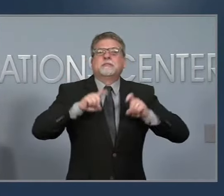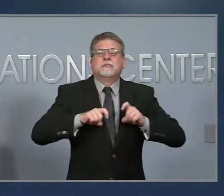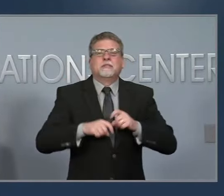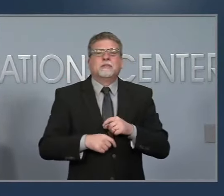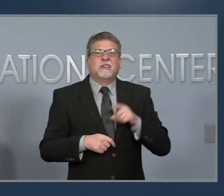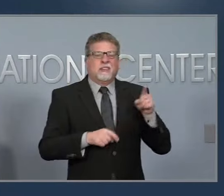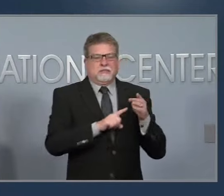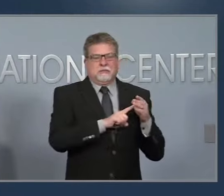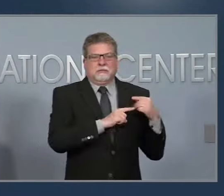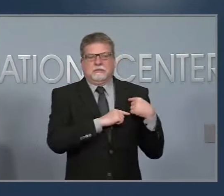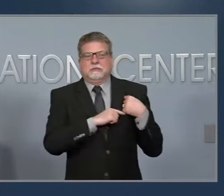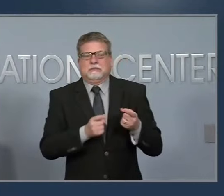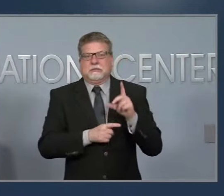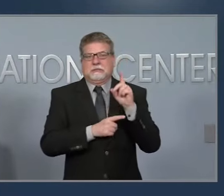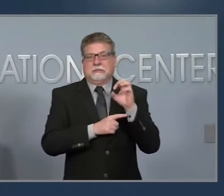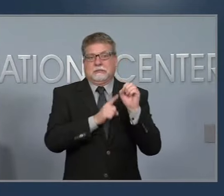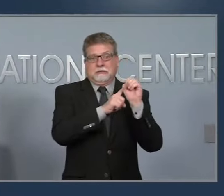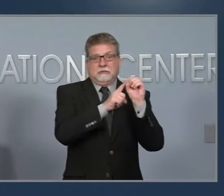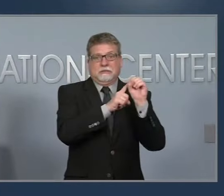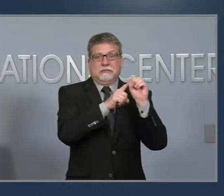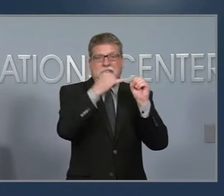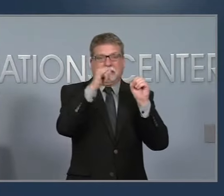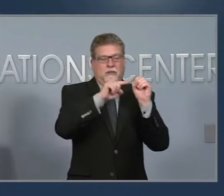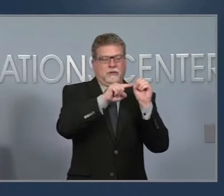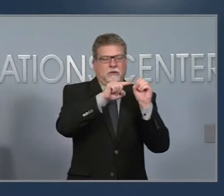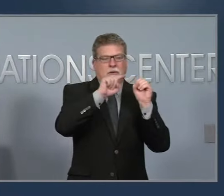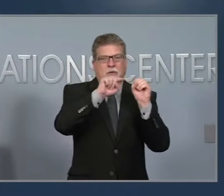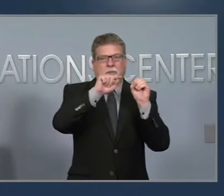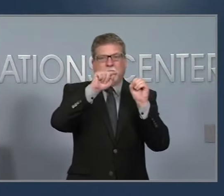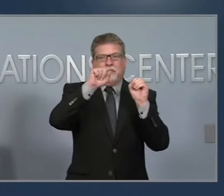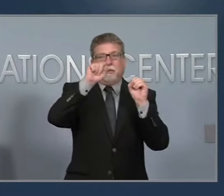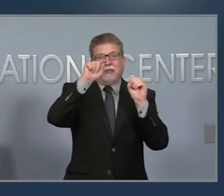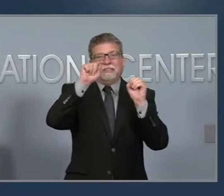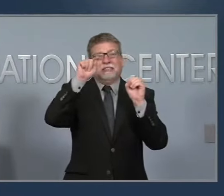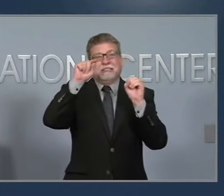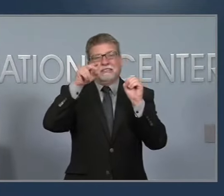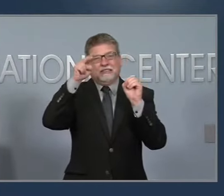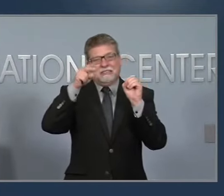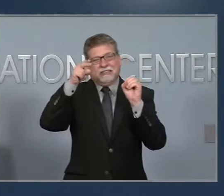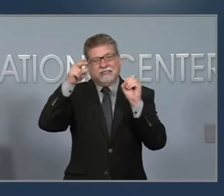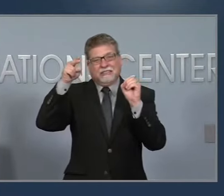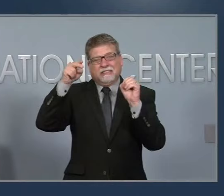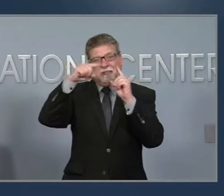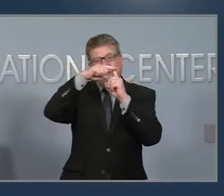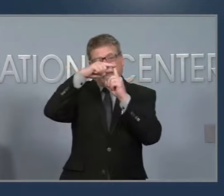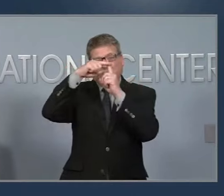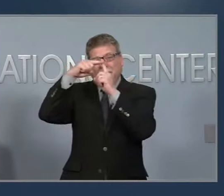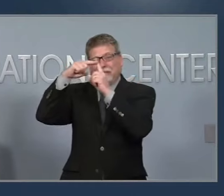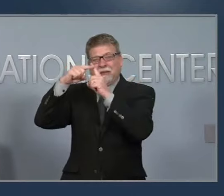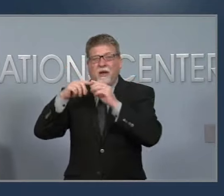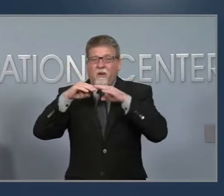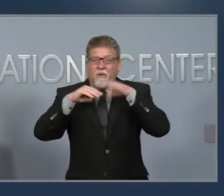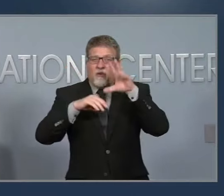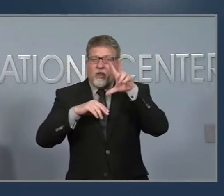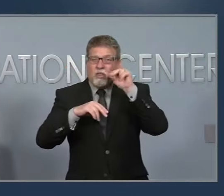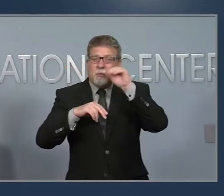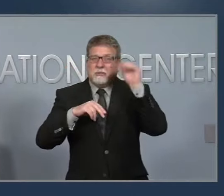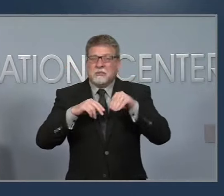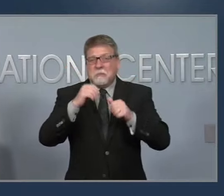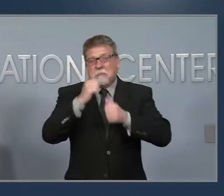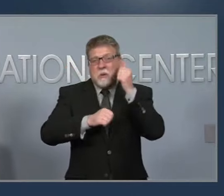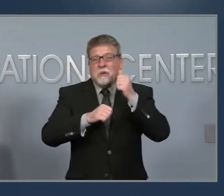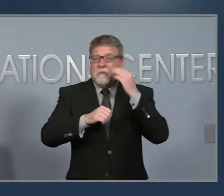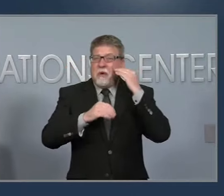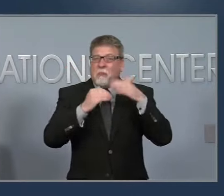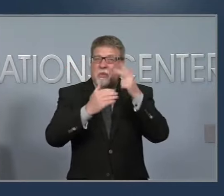back to December. Looking at the yellow line, you can see that the percent of tests that were positive was above 30% most days